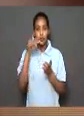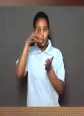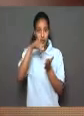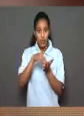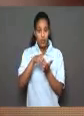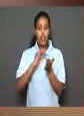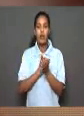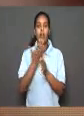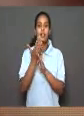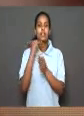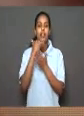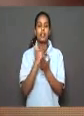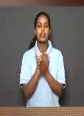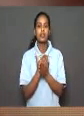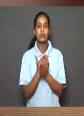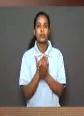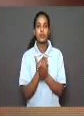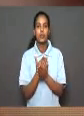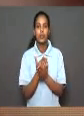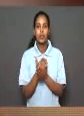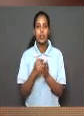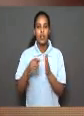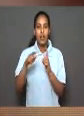As we reviewed in our last lesson,